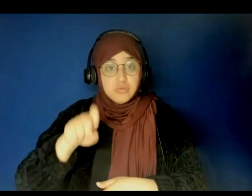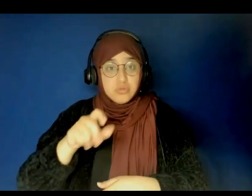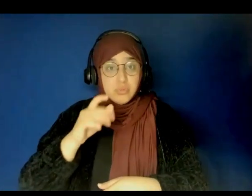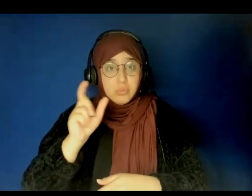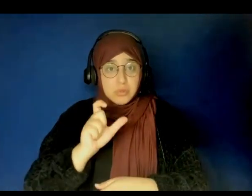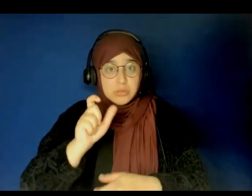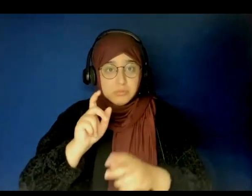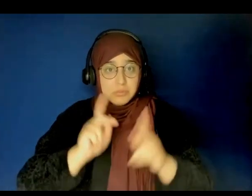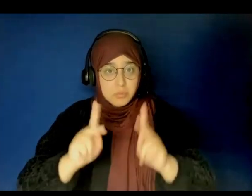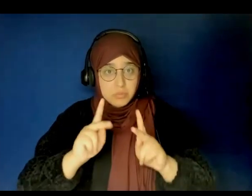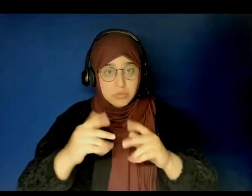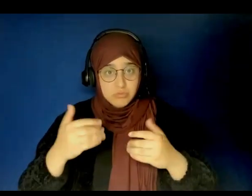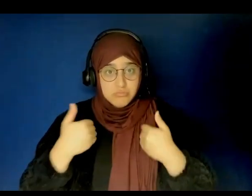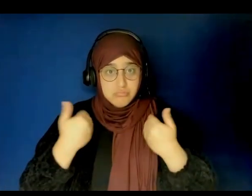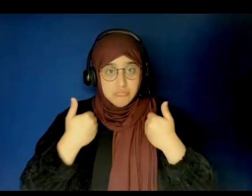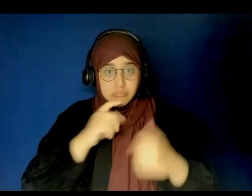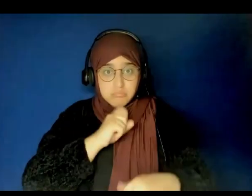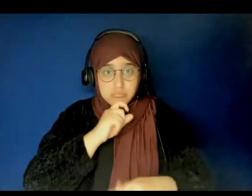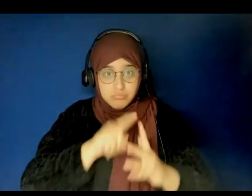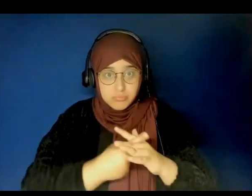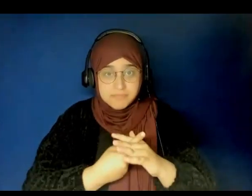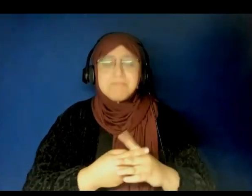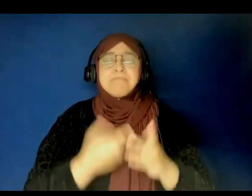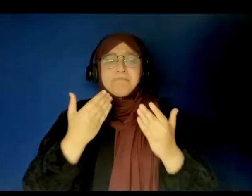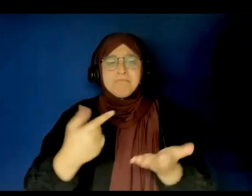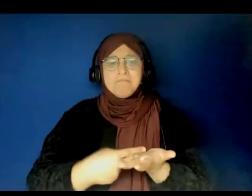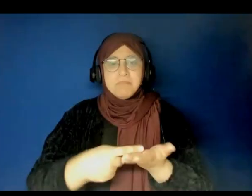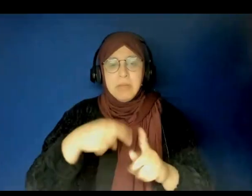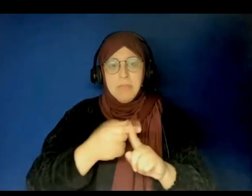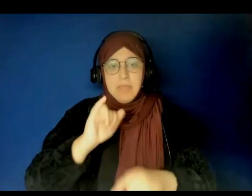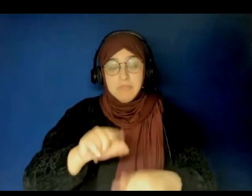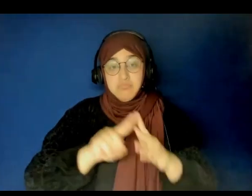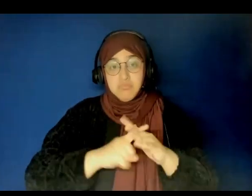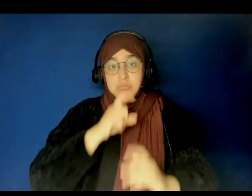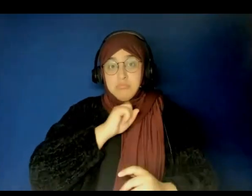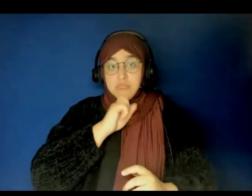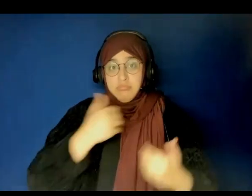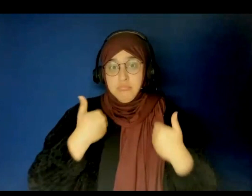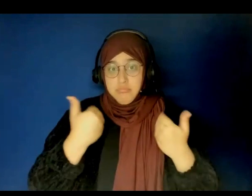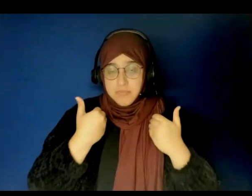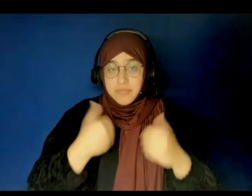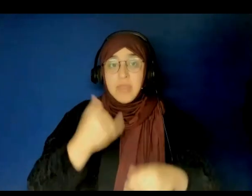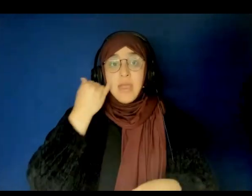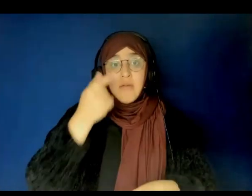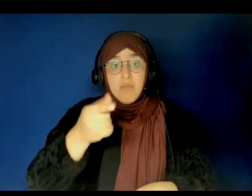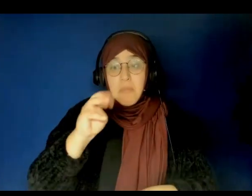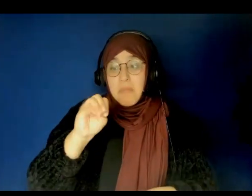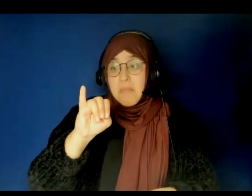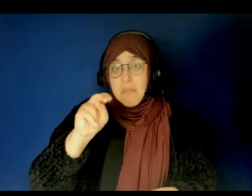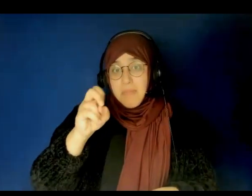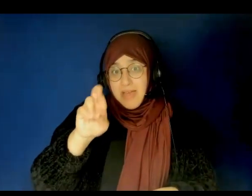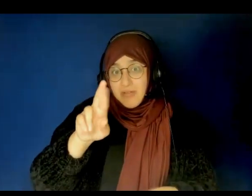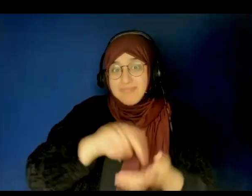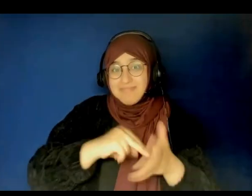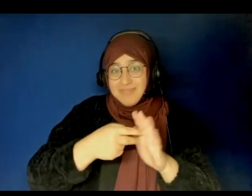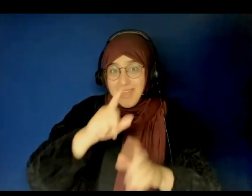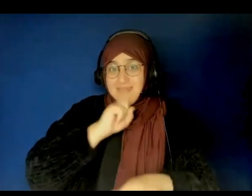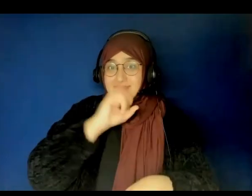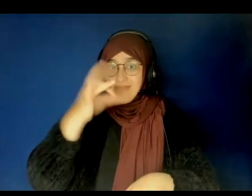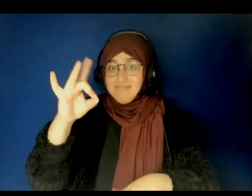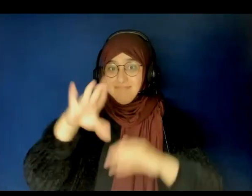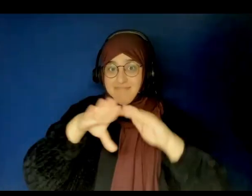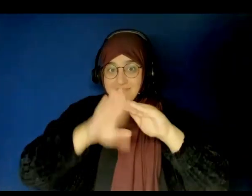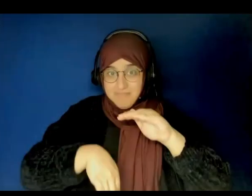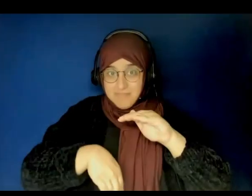So let's talk about starting at a young age. If you are a minor, if you are under 18 years old, then